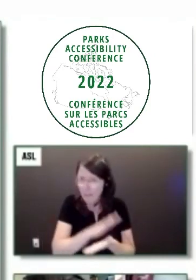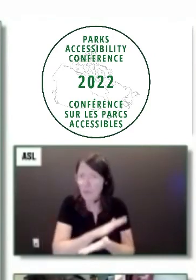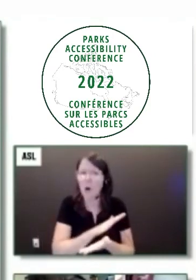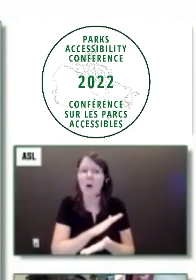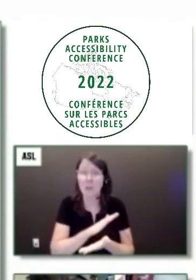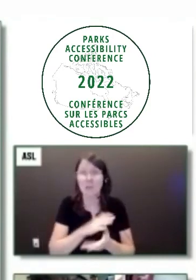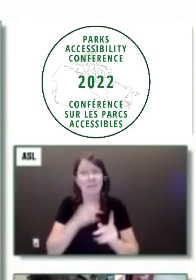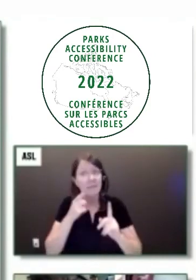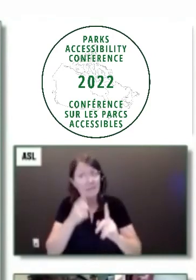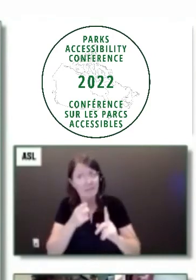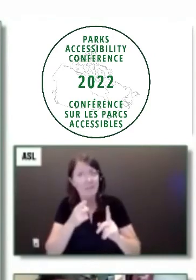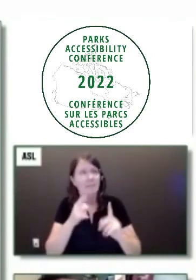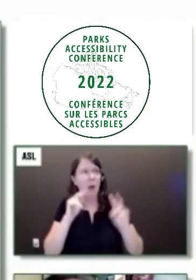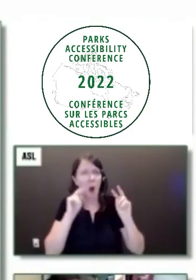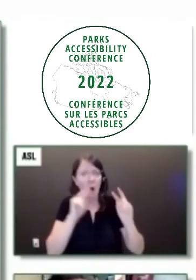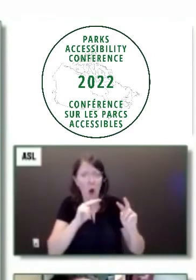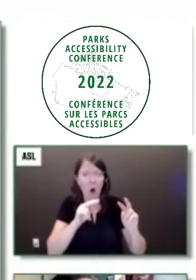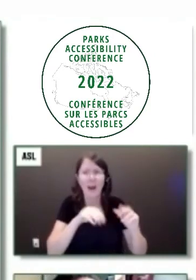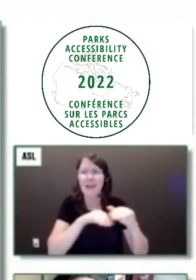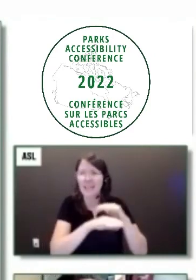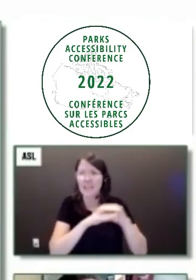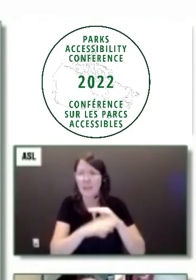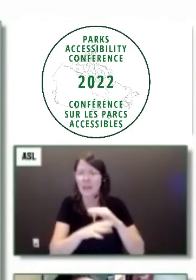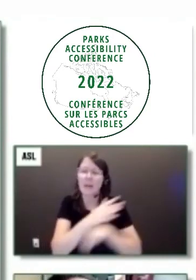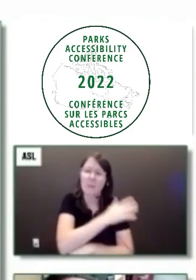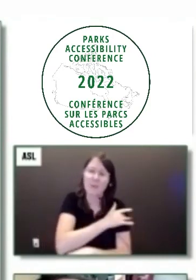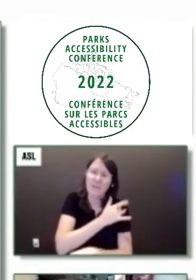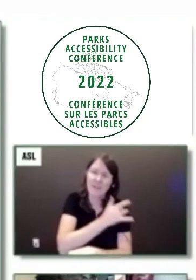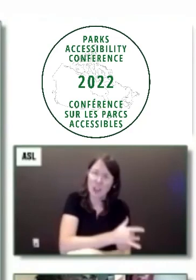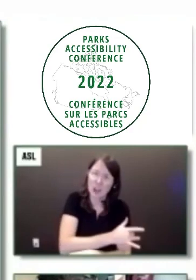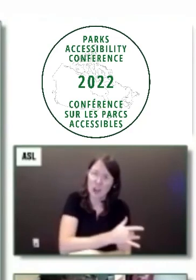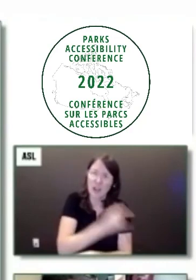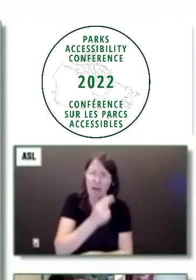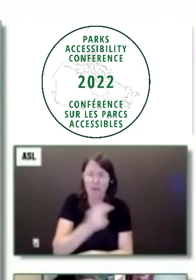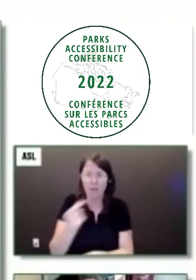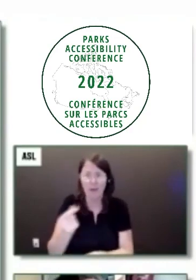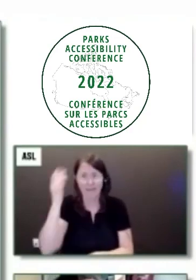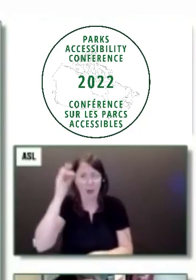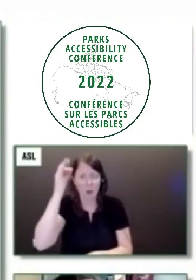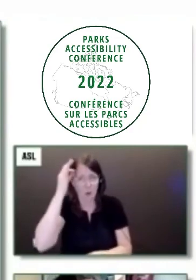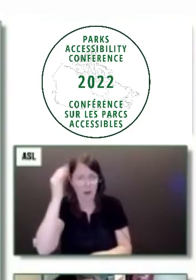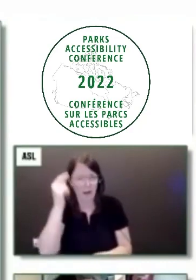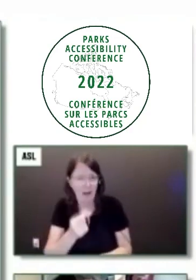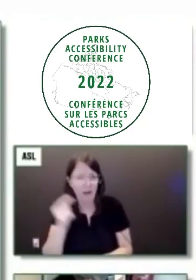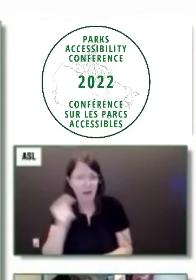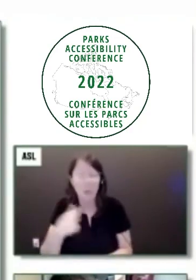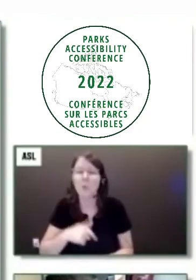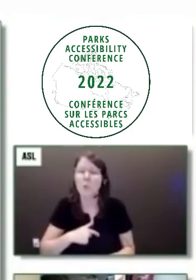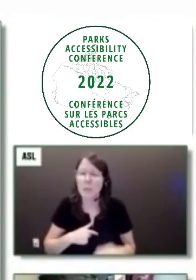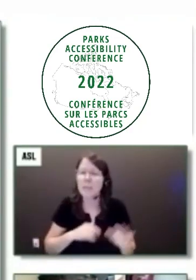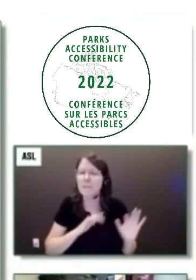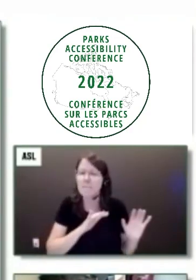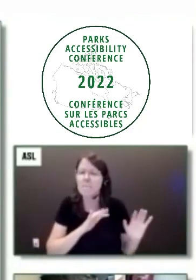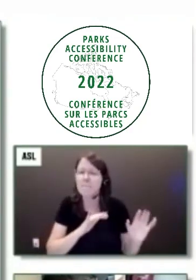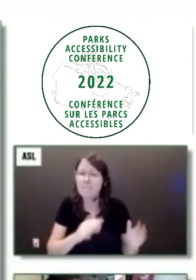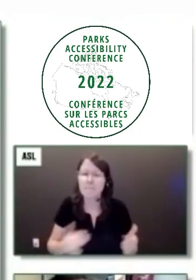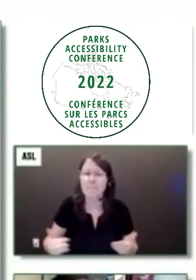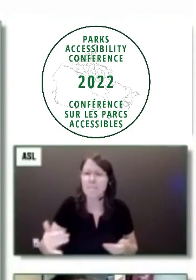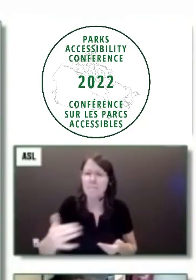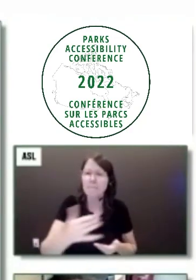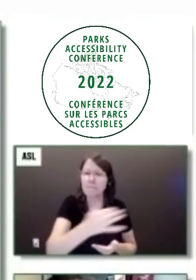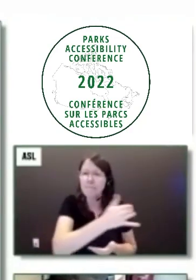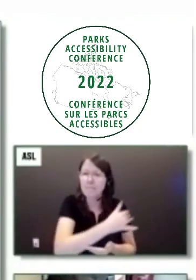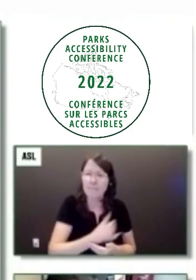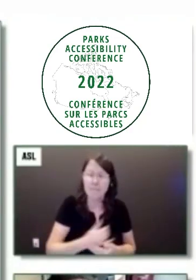and provincial level, was really any aspect of what we might be doing in the research realm to support